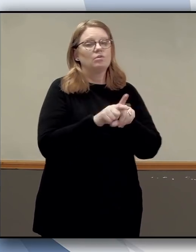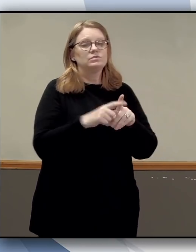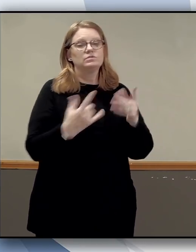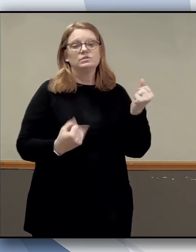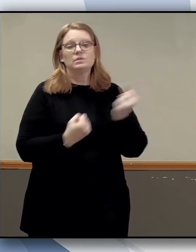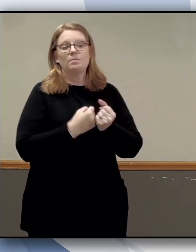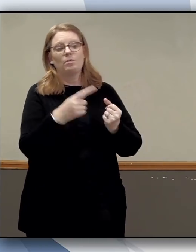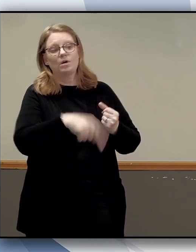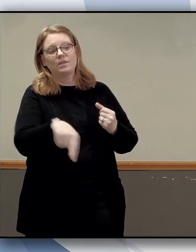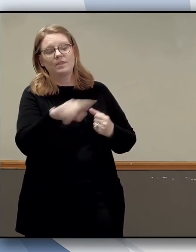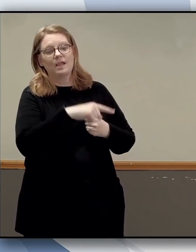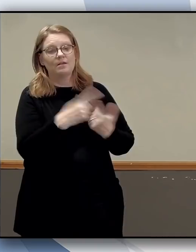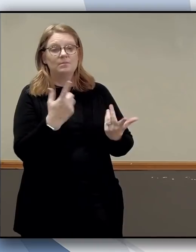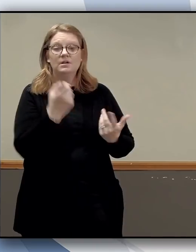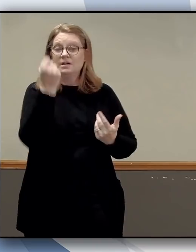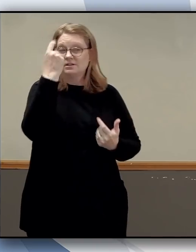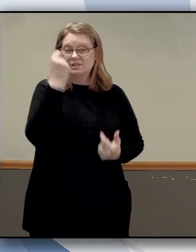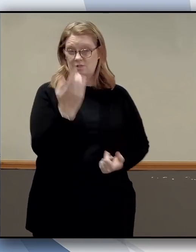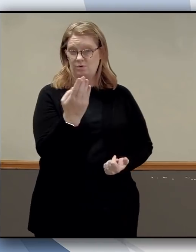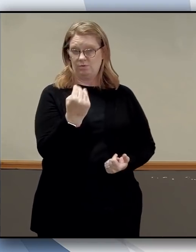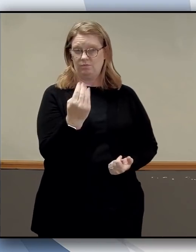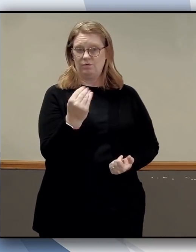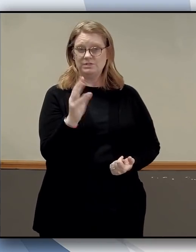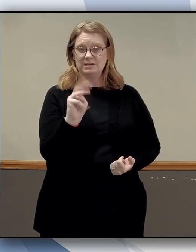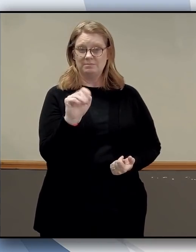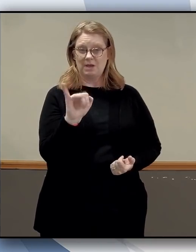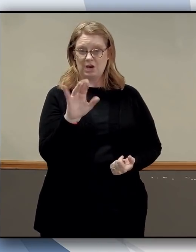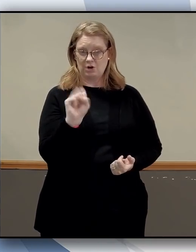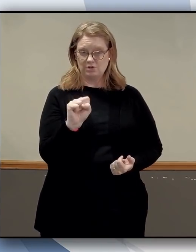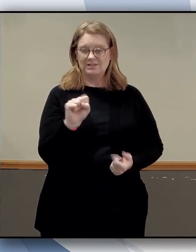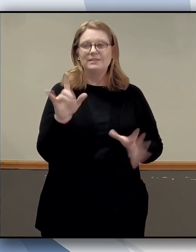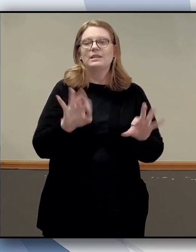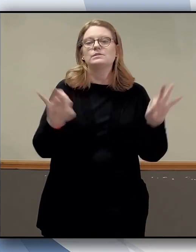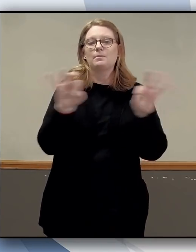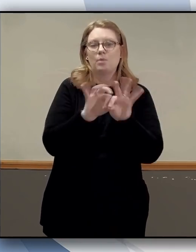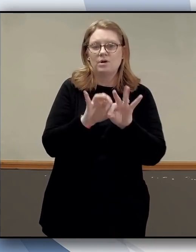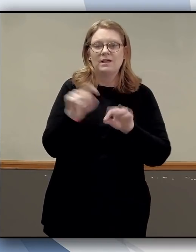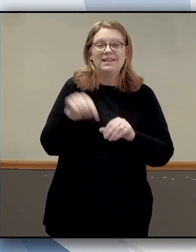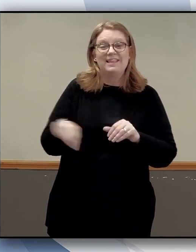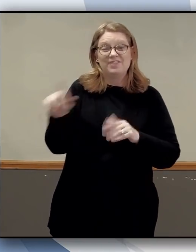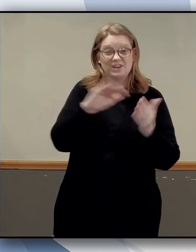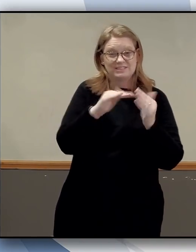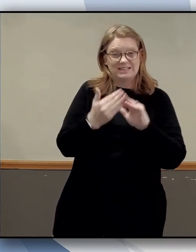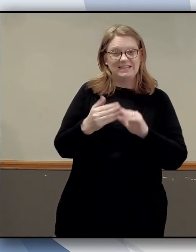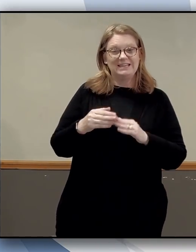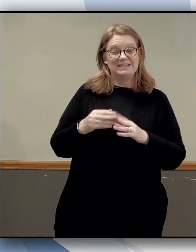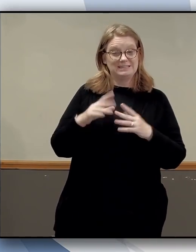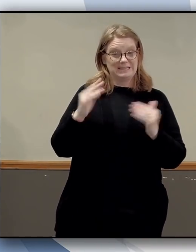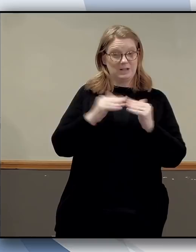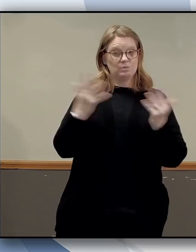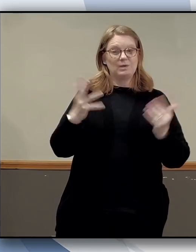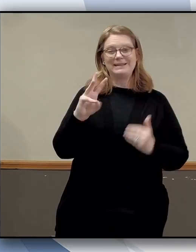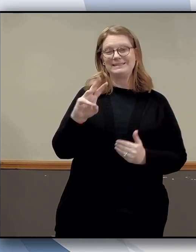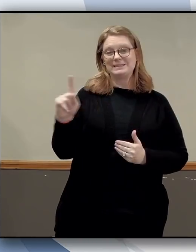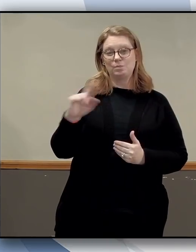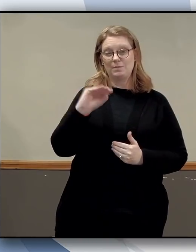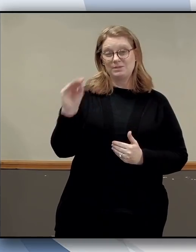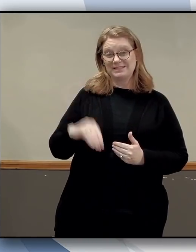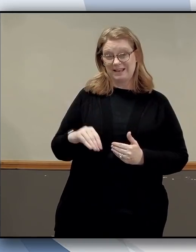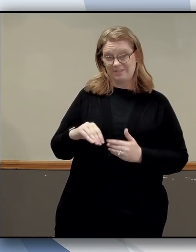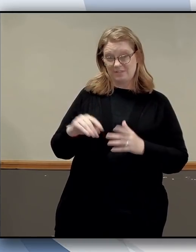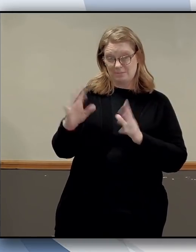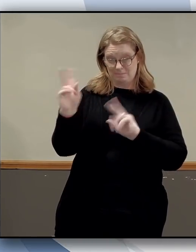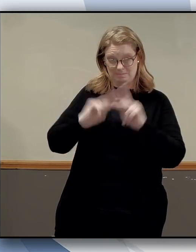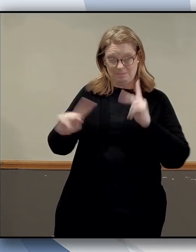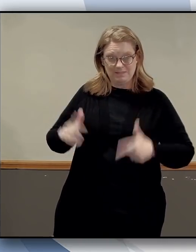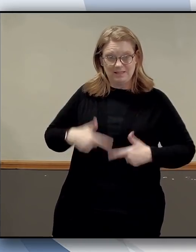them. Those 14 mayors are in key positions. Their cities represent 61% of the population in counties that